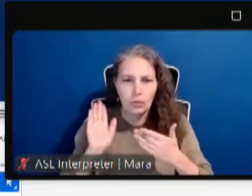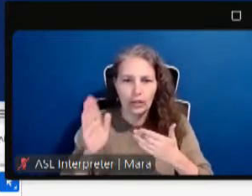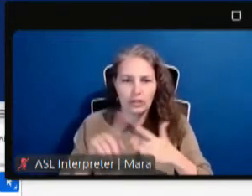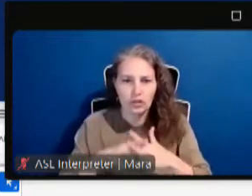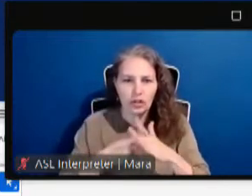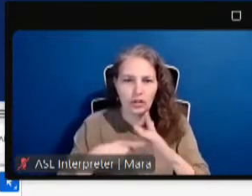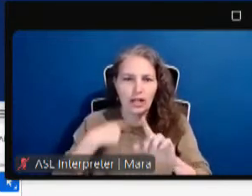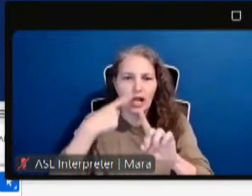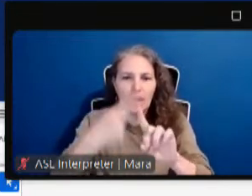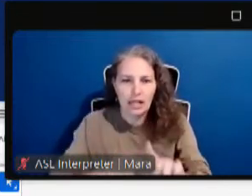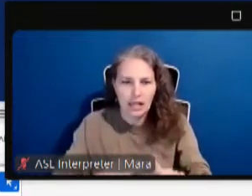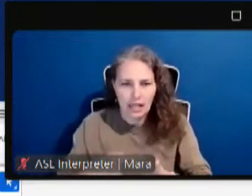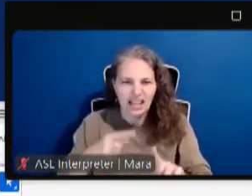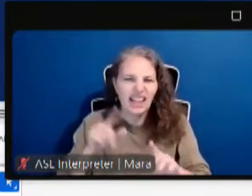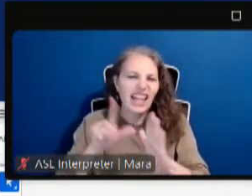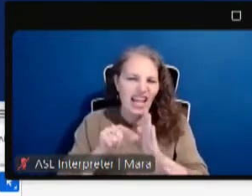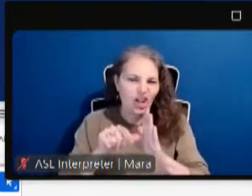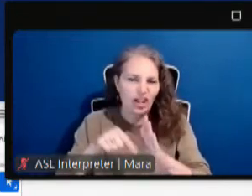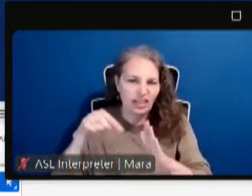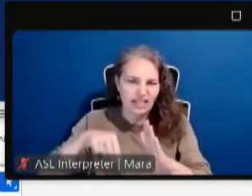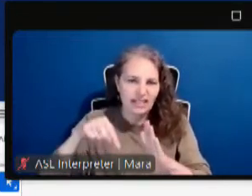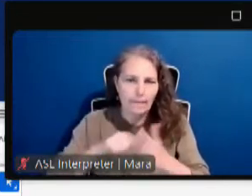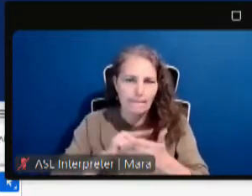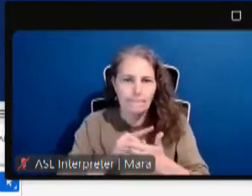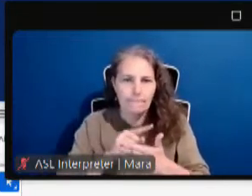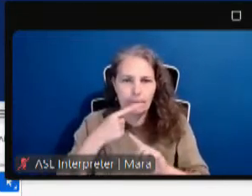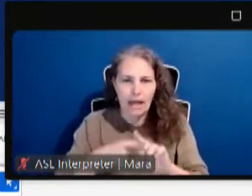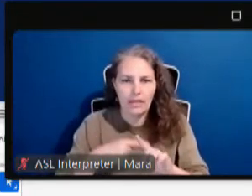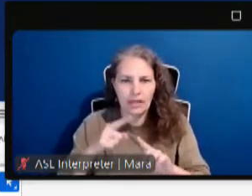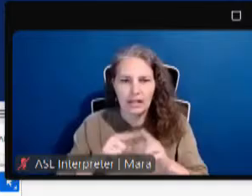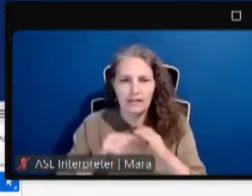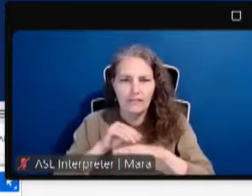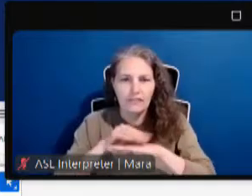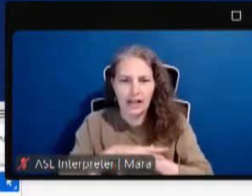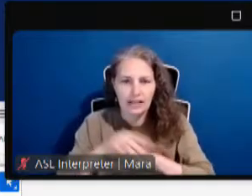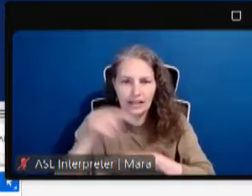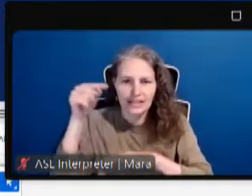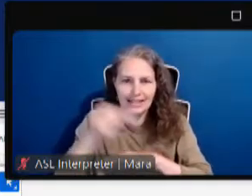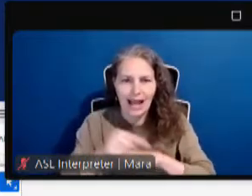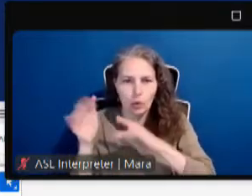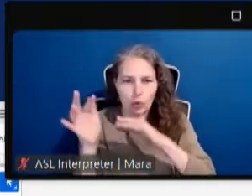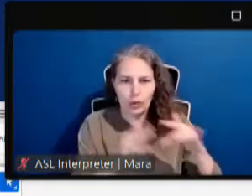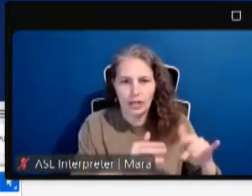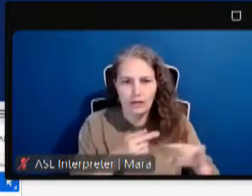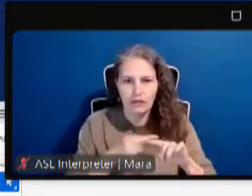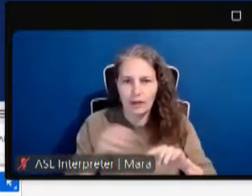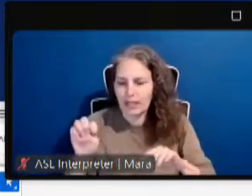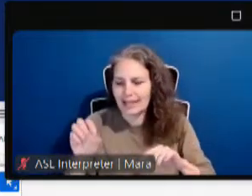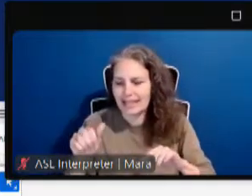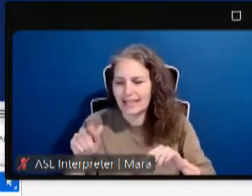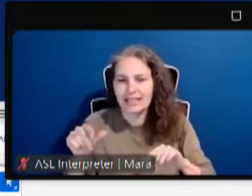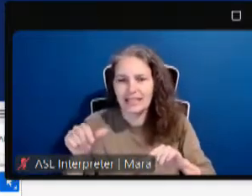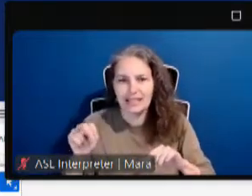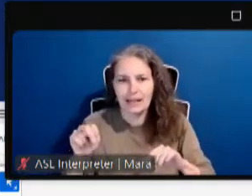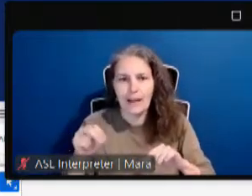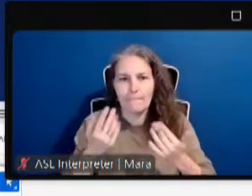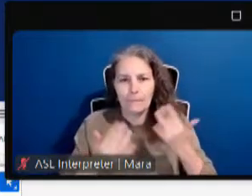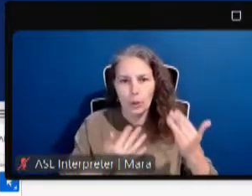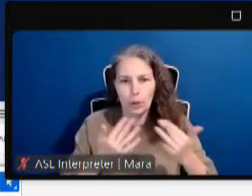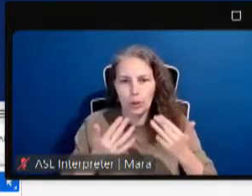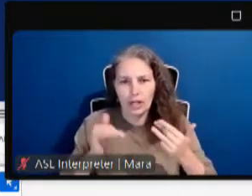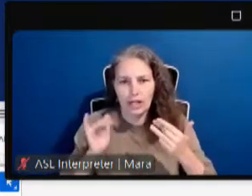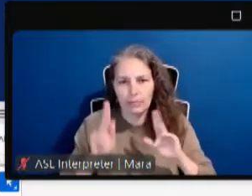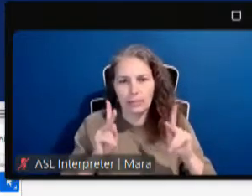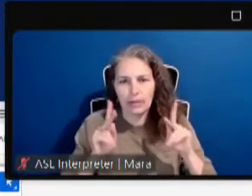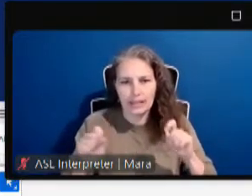affected areas downwind from the Eaton burn area. And this is going to allow individuals to obtain soil sampling for,